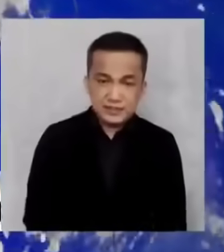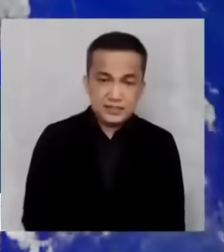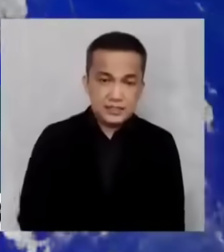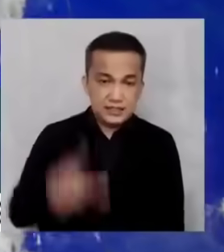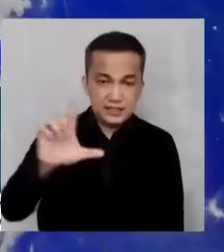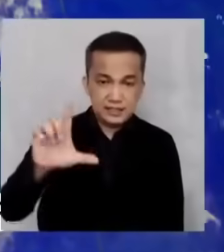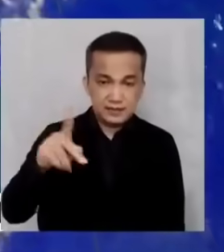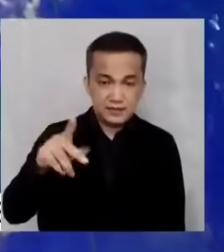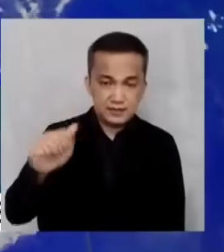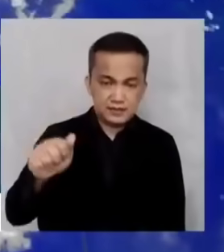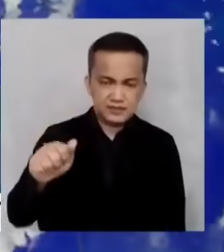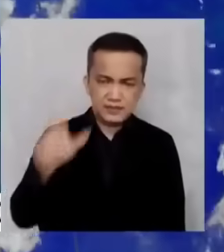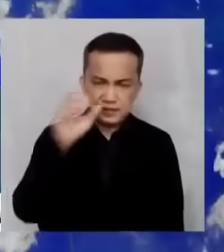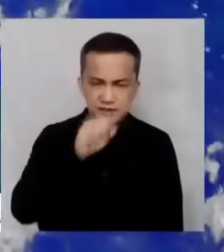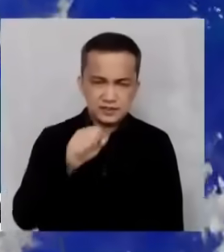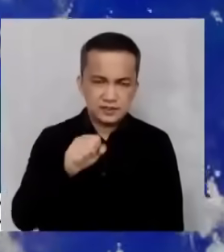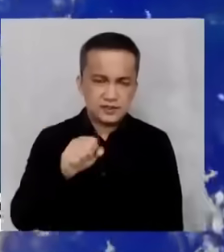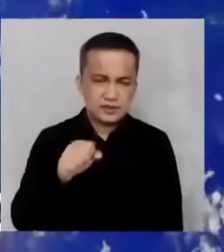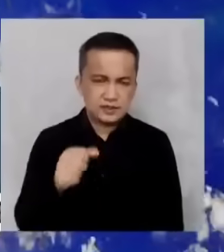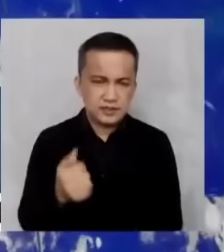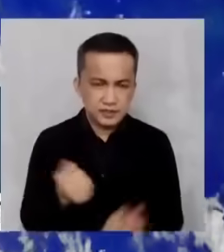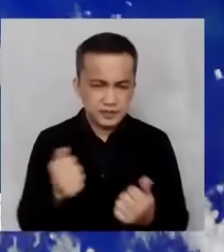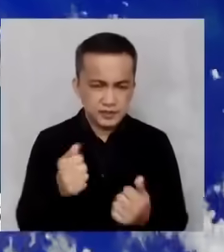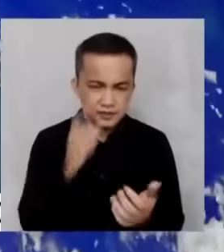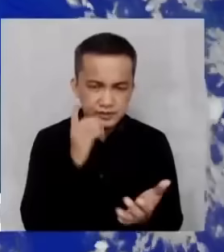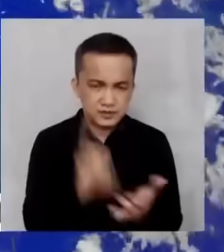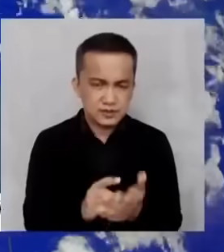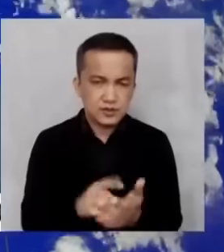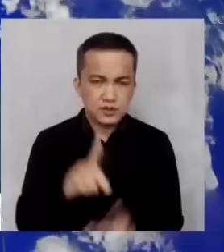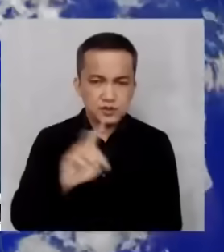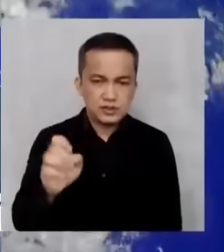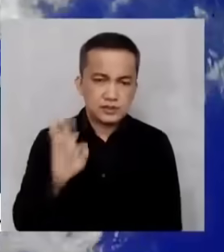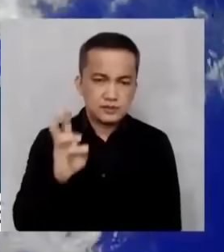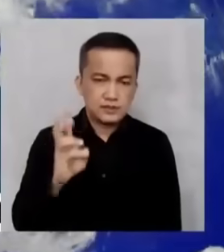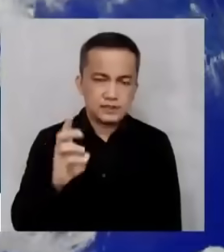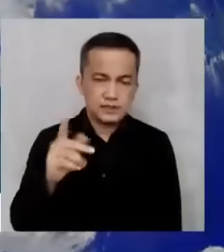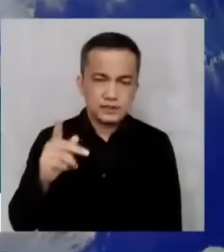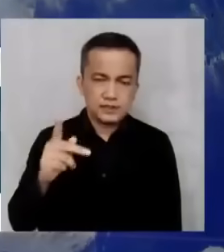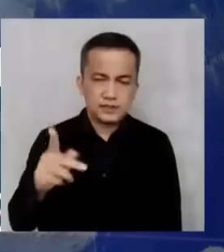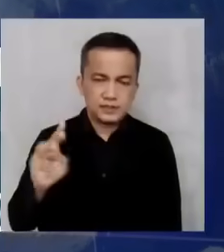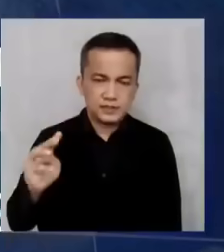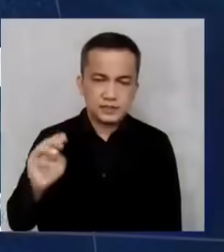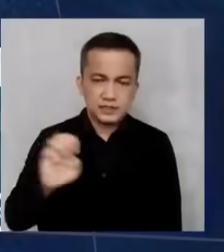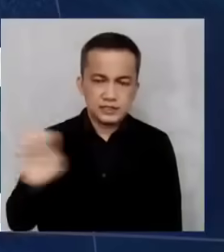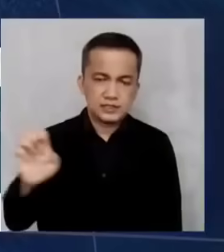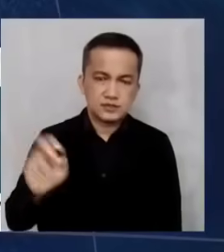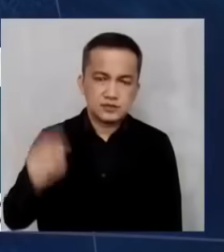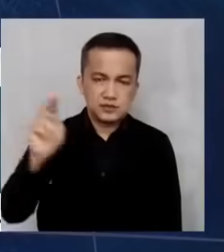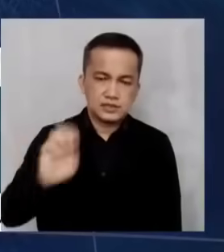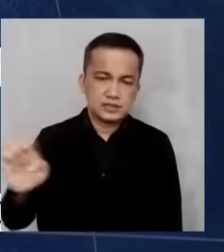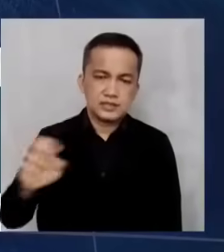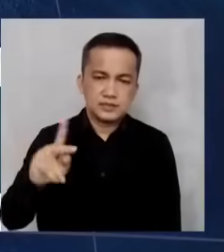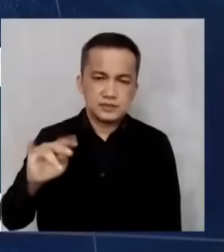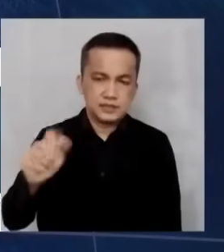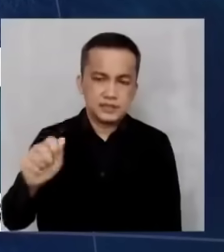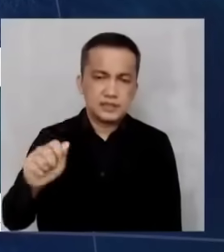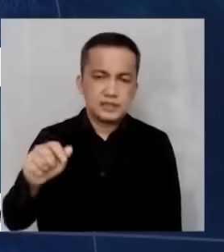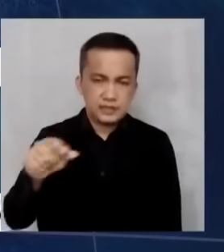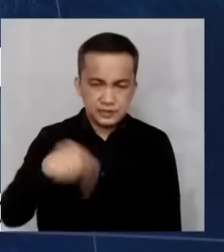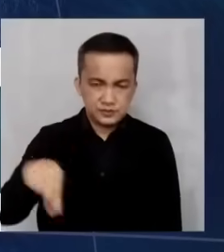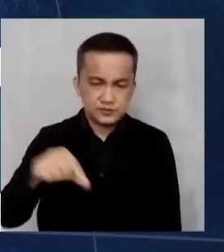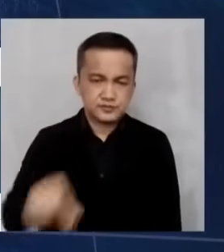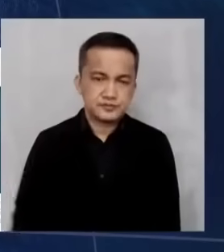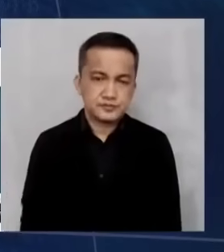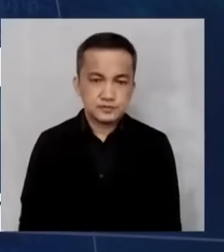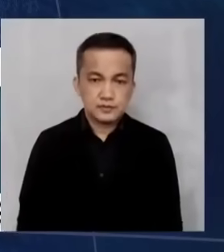was estimated based on all available data at 160 kilometers east-northeast of Infanta Quezon. This